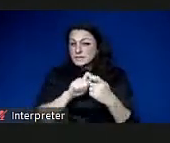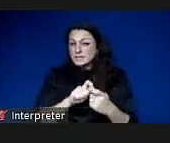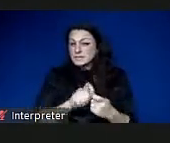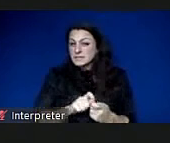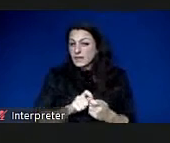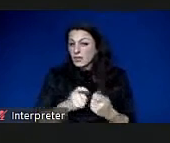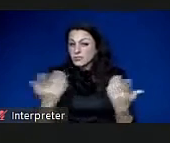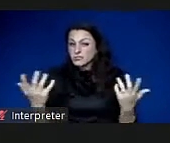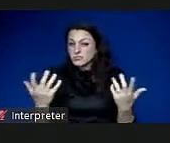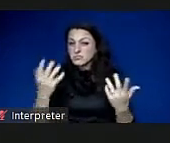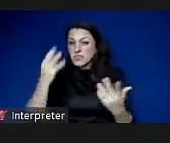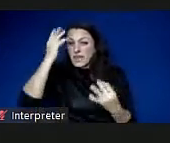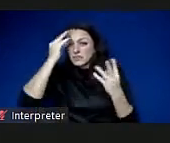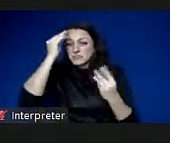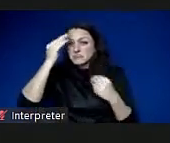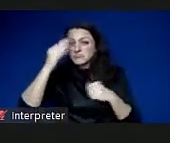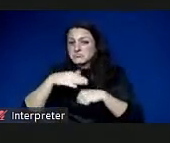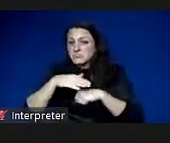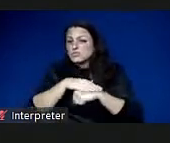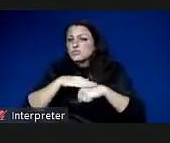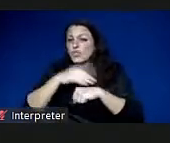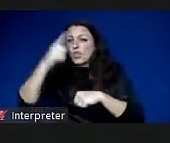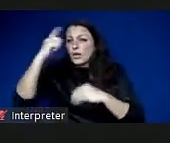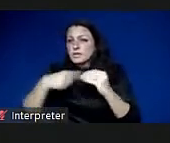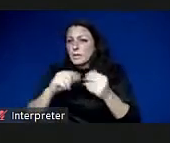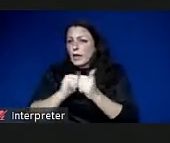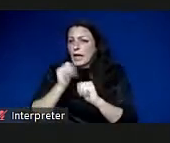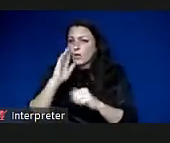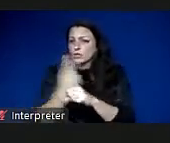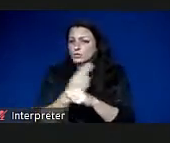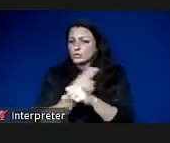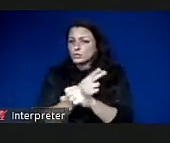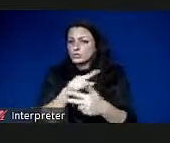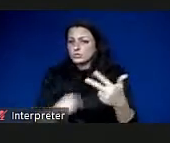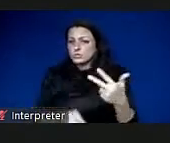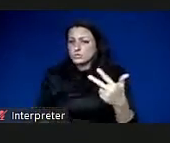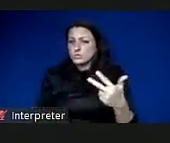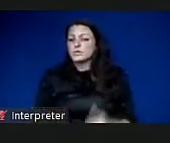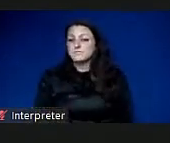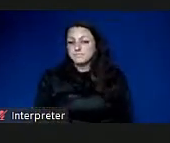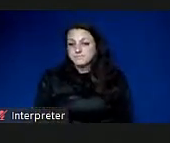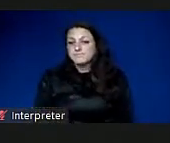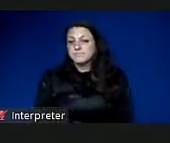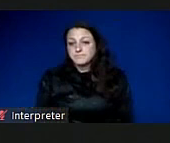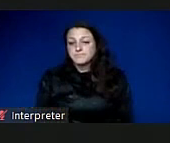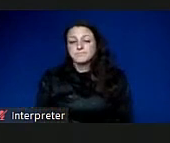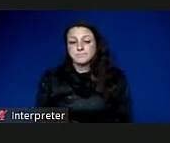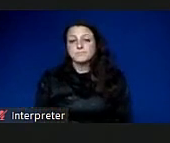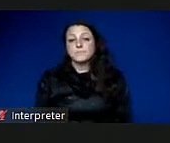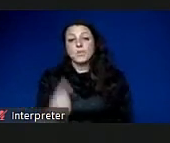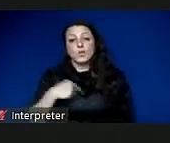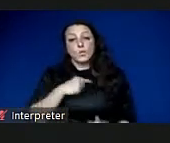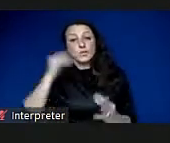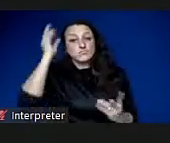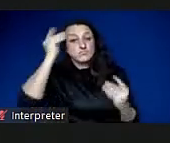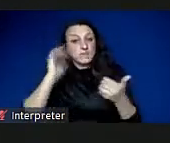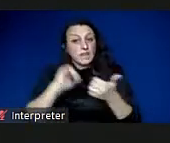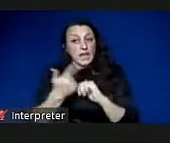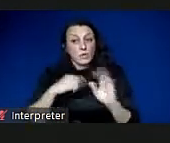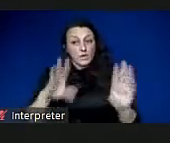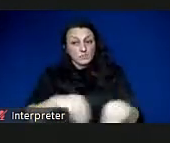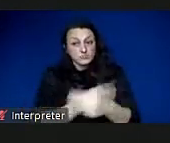preliminary thinking along these lines? Well, I think really looking at how do we bring this into the